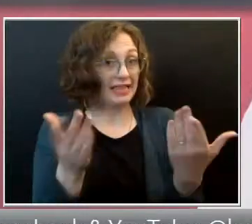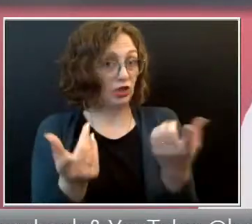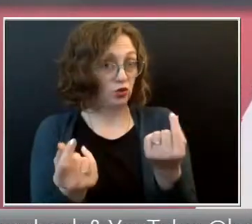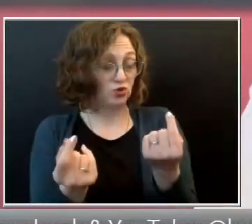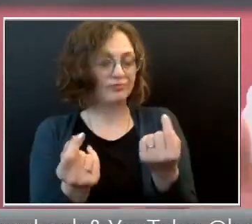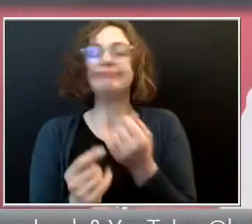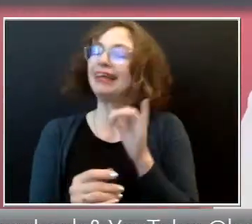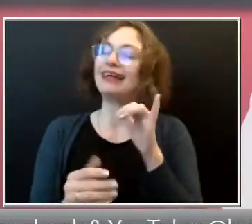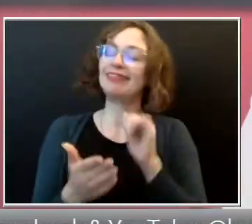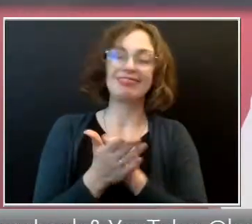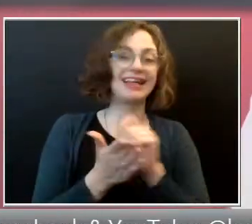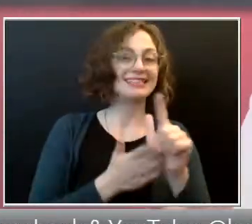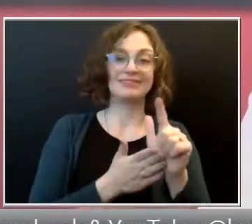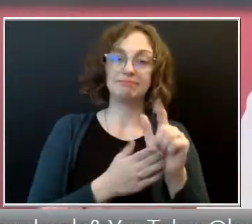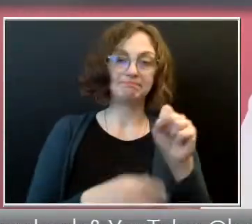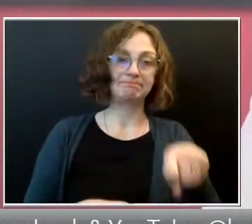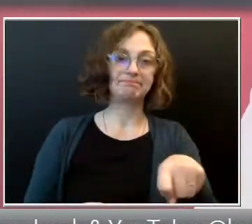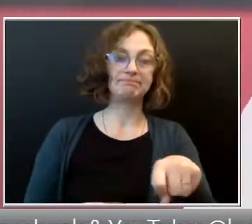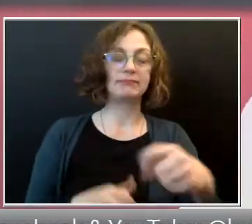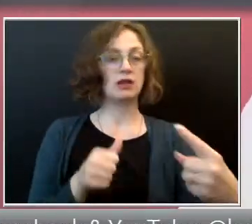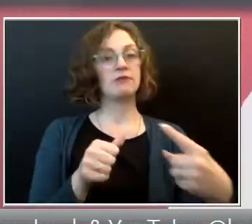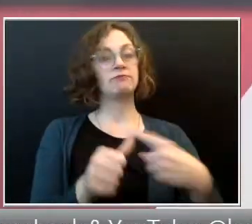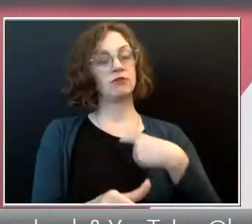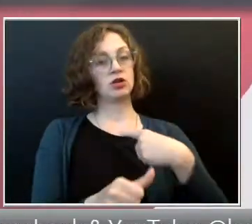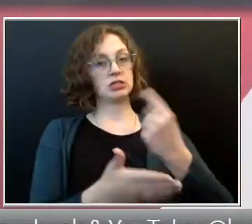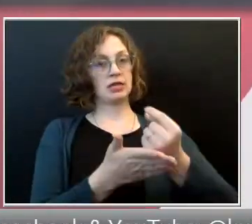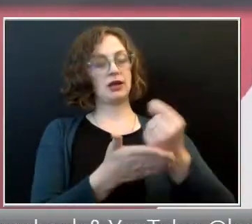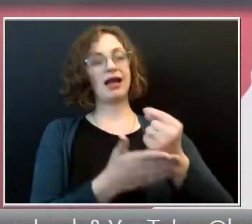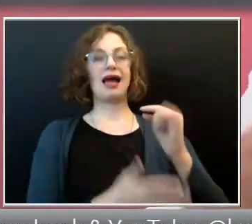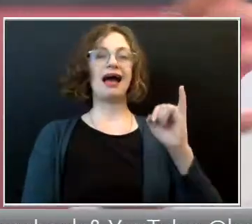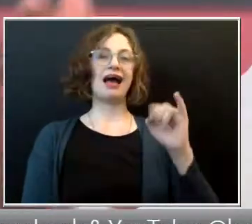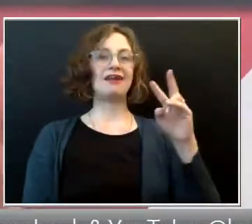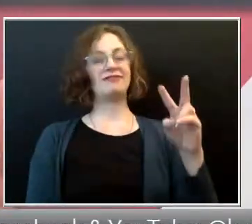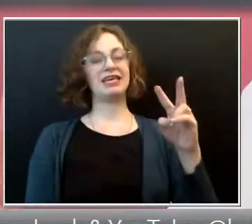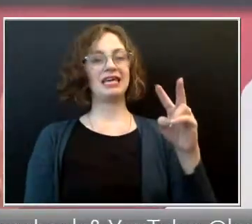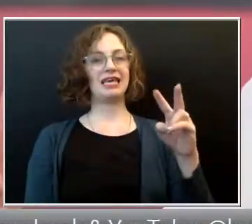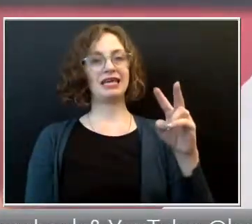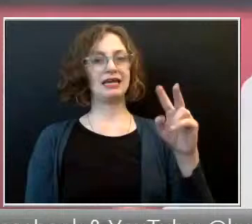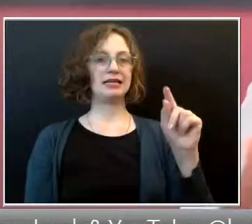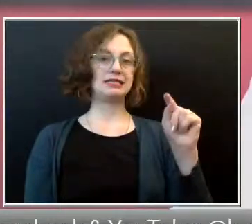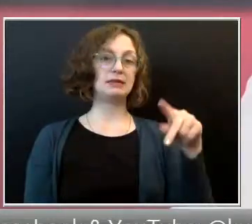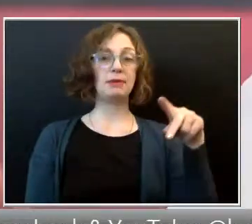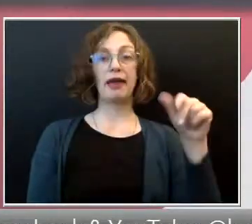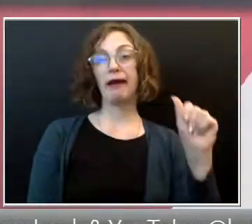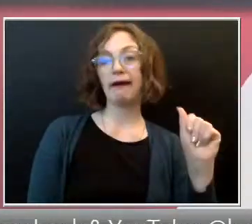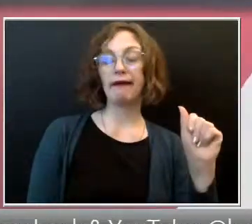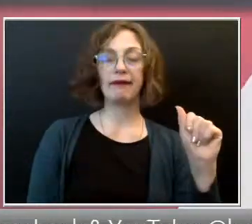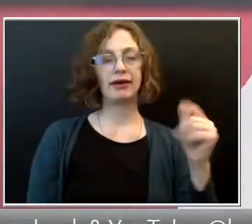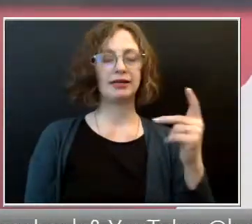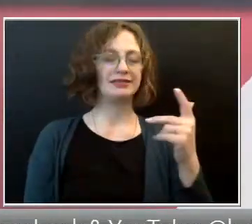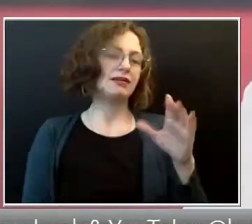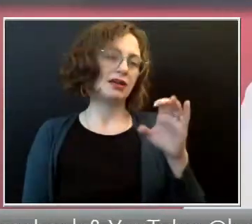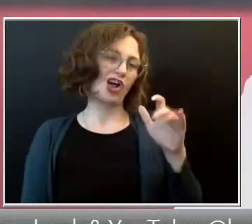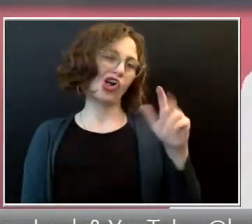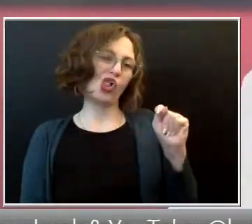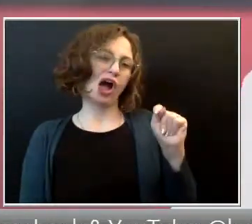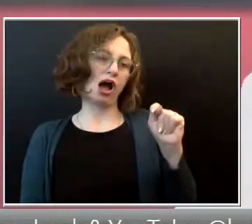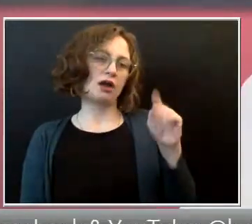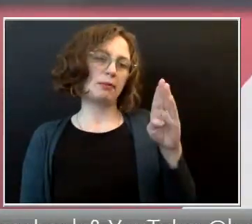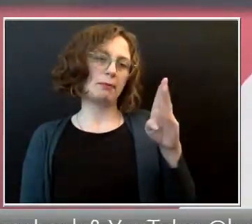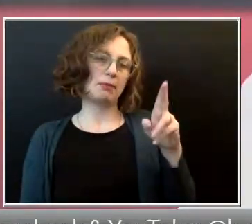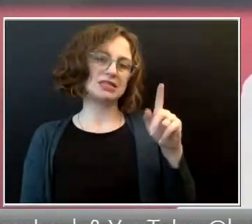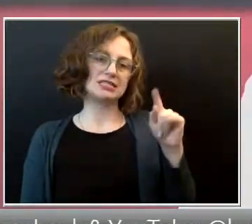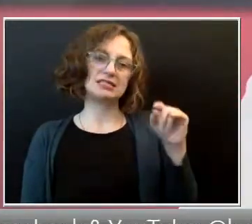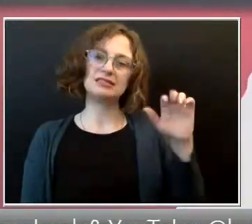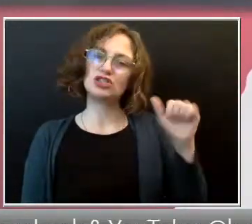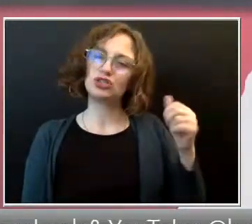of therapy is what we call IV thrombolytics. So TPA or TNK, it's a IV clot buster. That is still the first line of therapy.